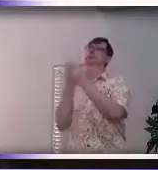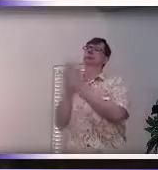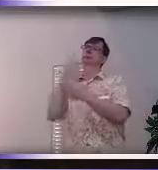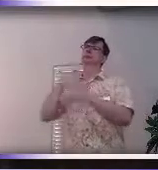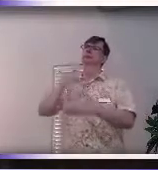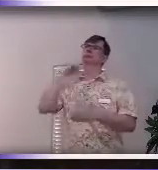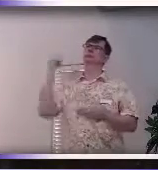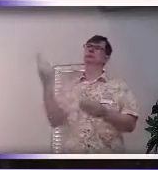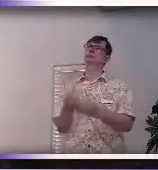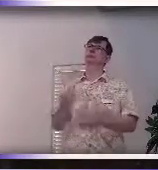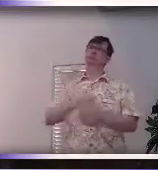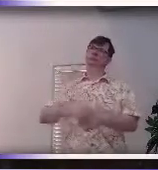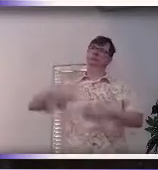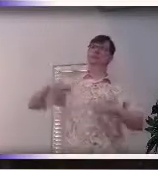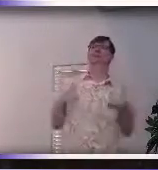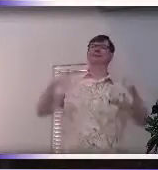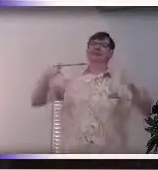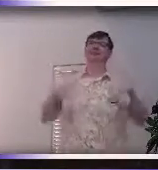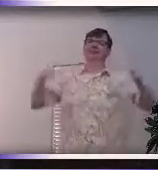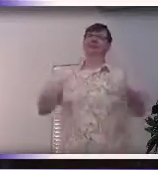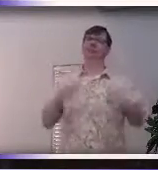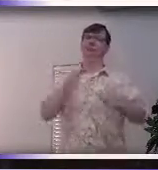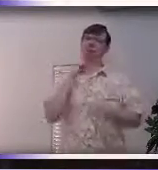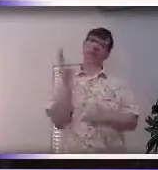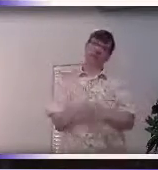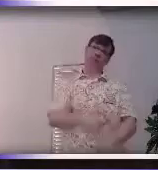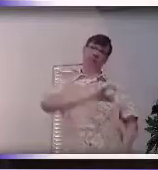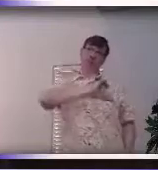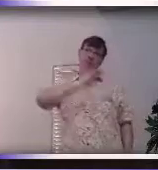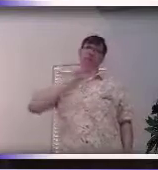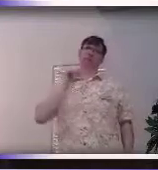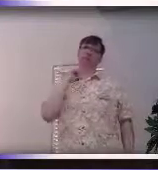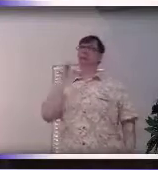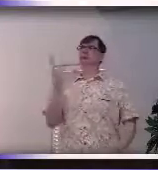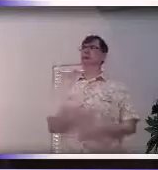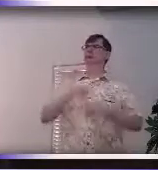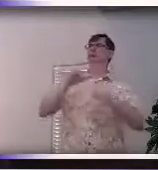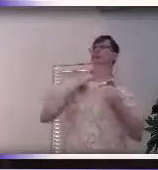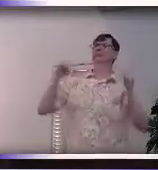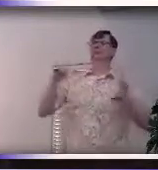frankly. But that's because my sister's friends were all equestrians.